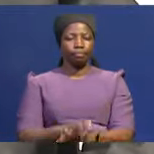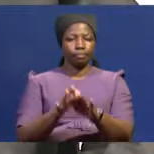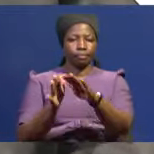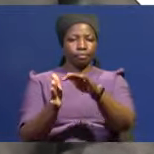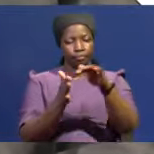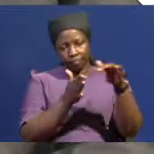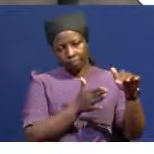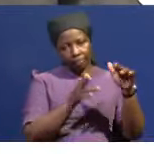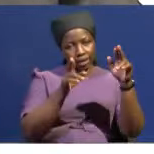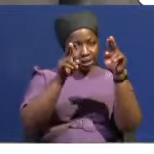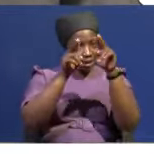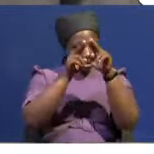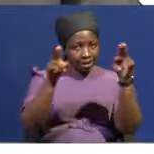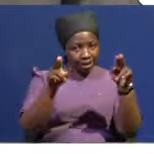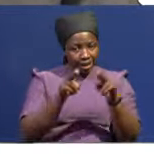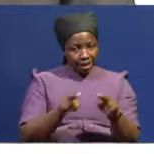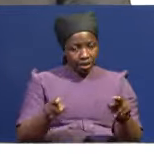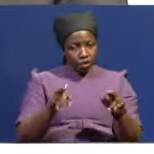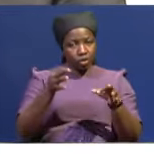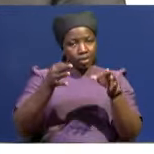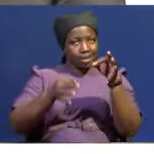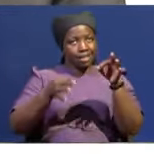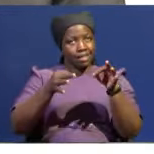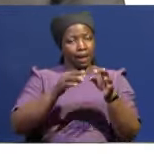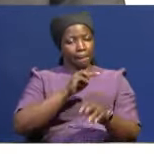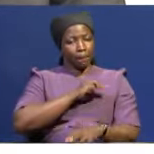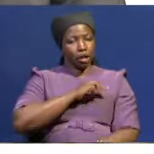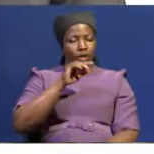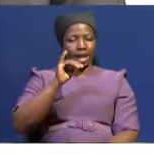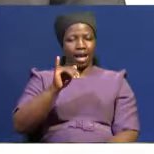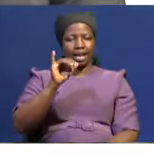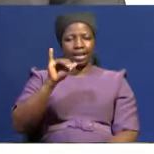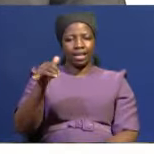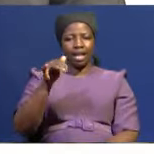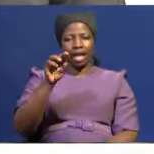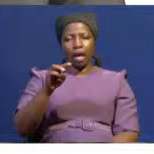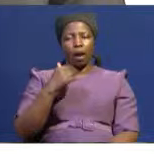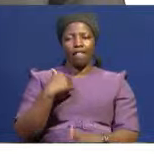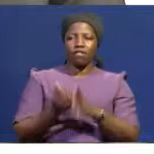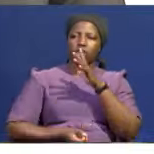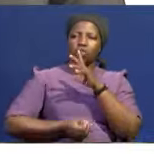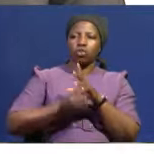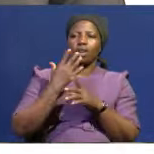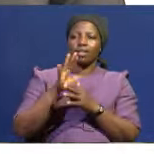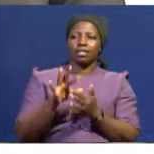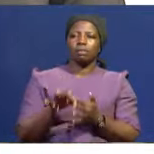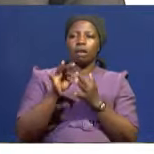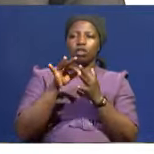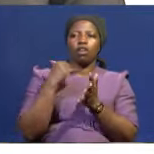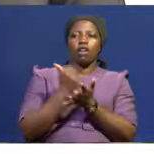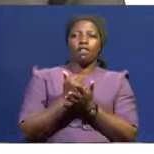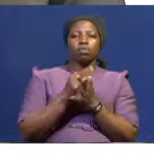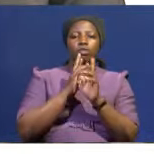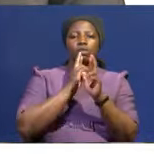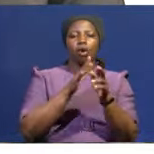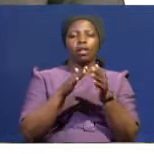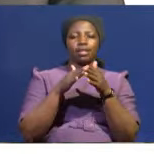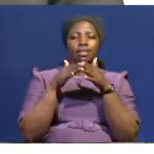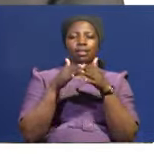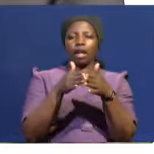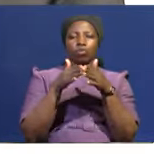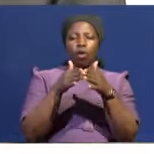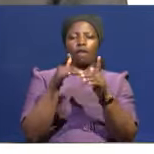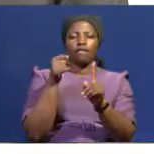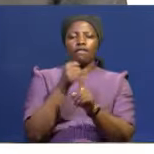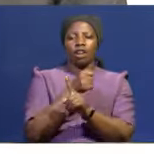Moving on, the International Justice Mission, IJM, has launched a special office to report sexual violence and child